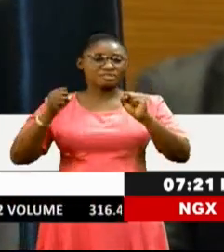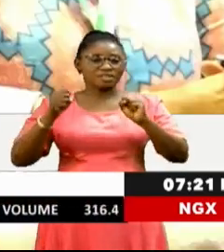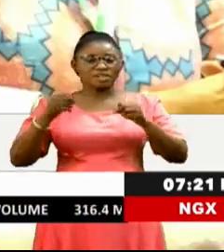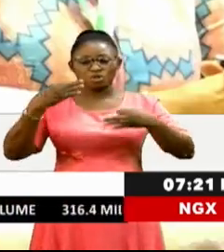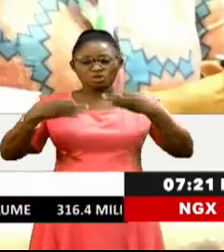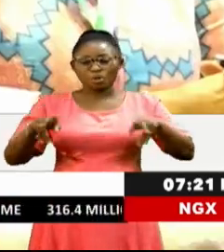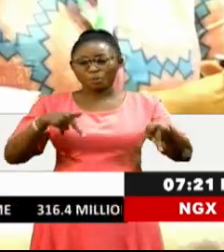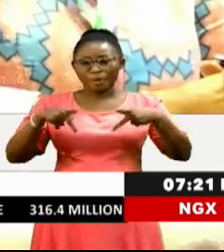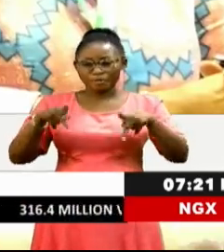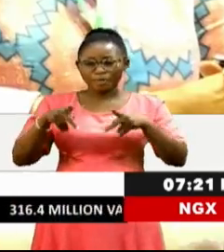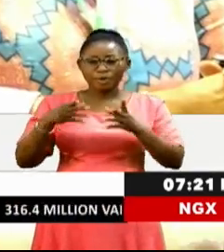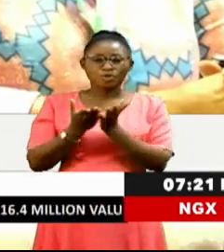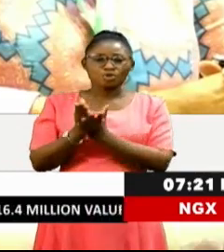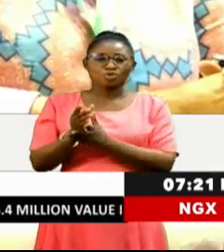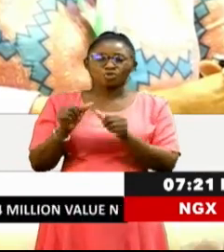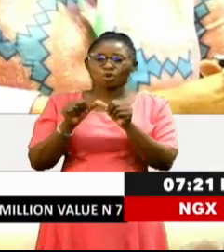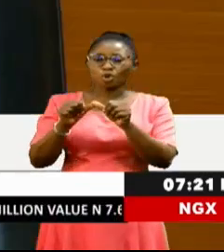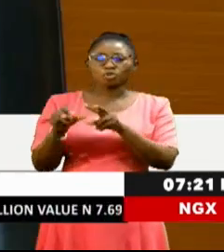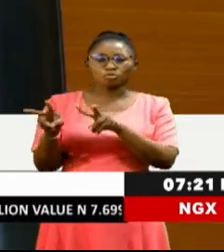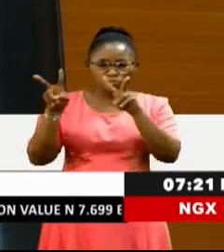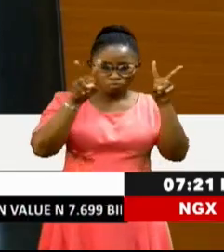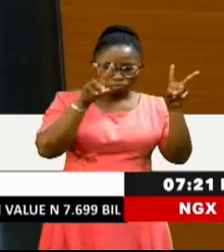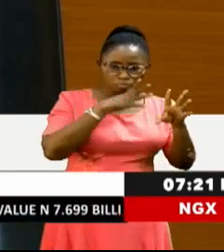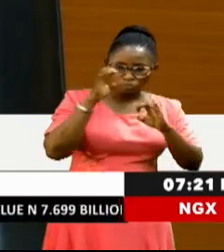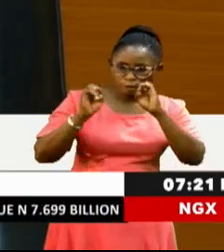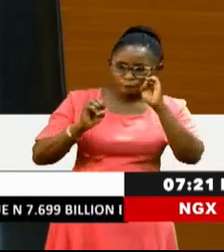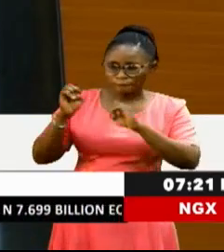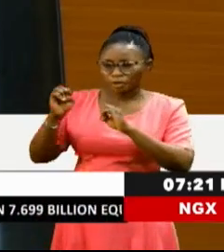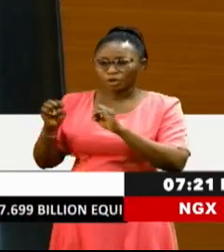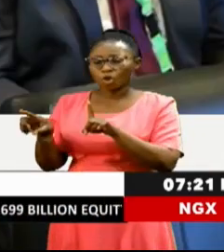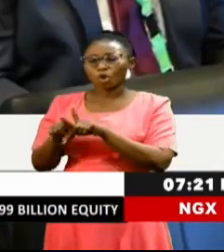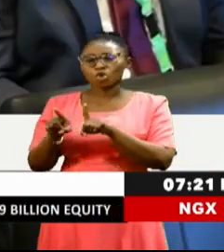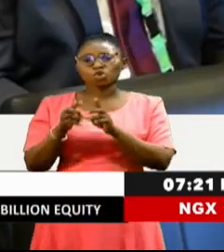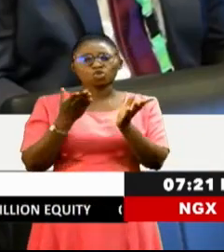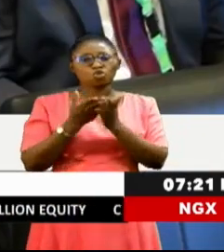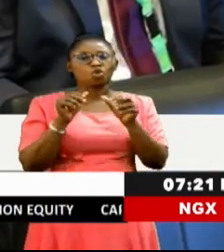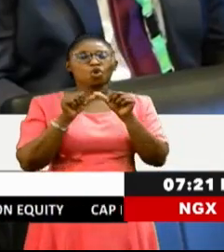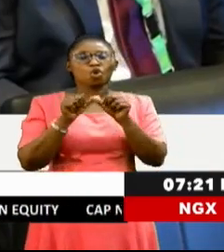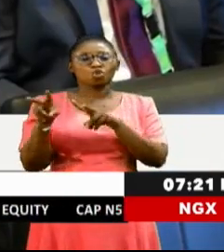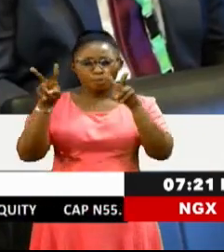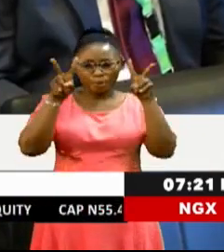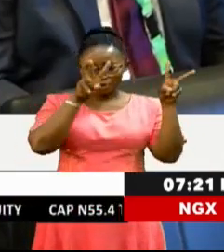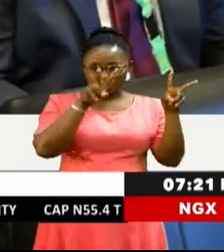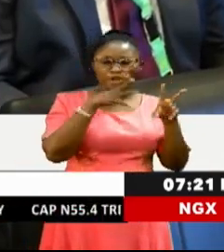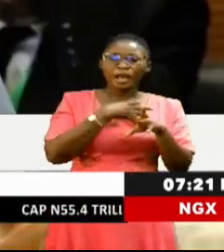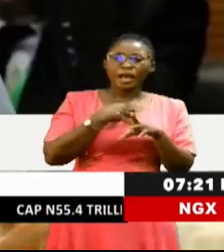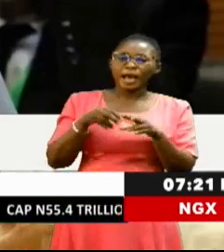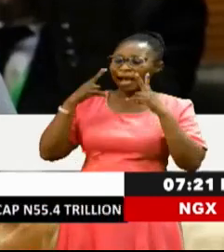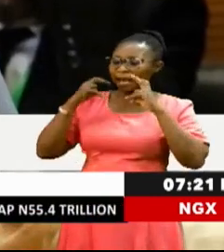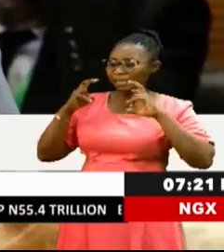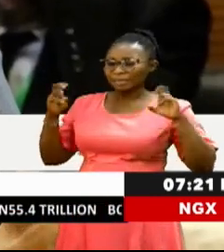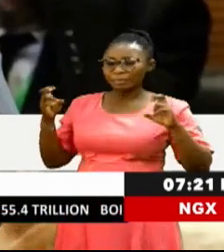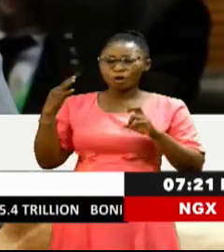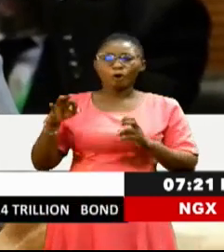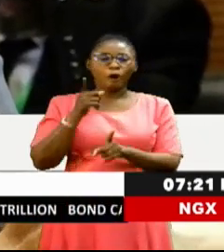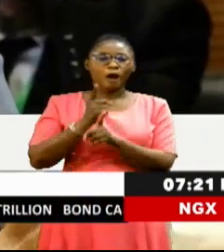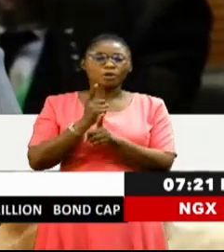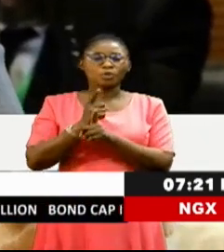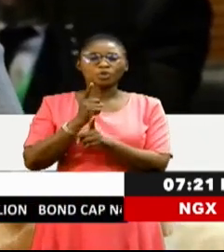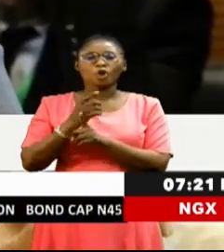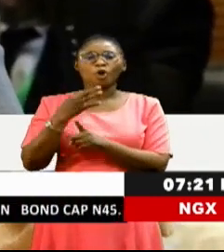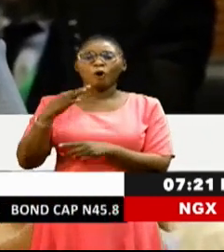judicial performance through constant monitoring and evaluation, as well as through continuous monitoring and assessment of the adequacy